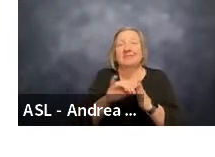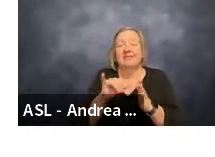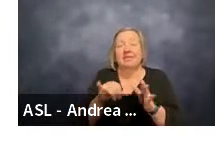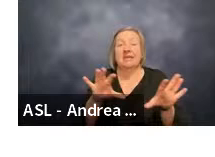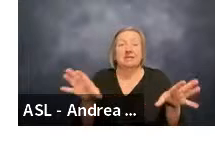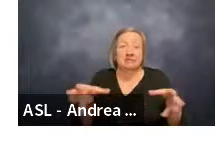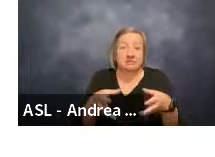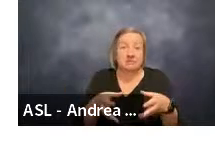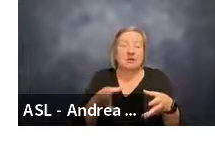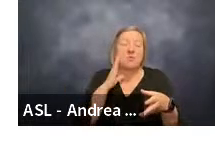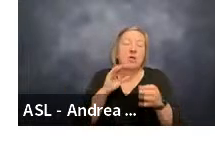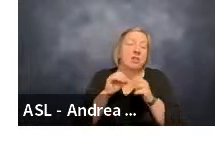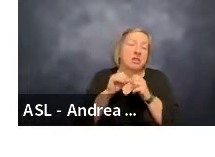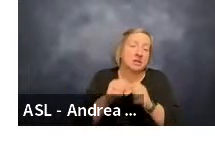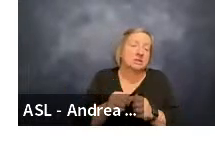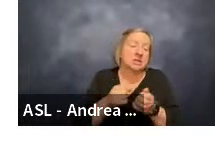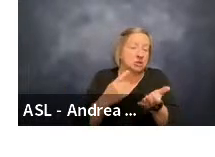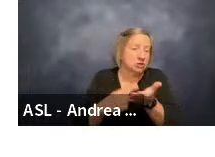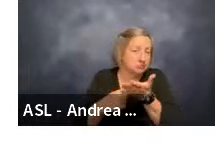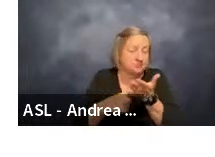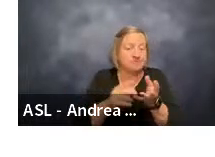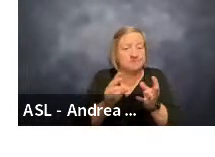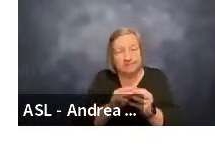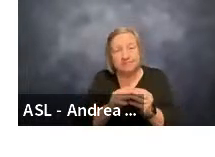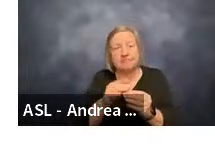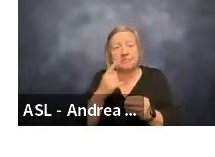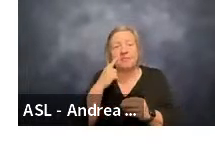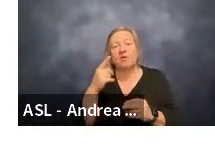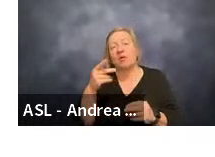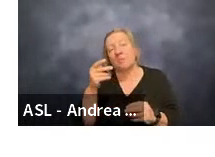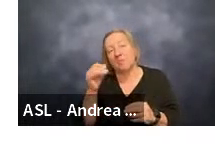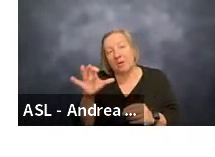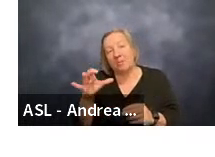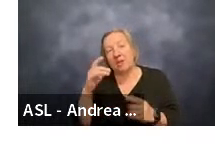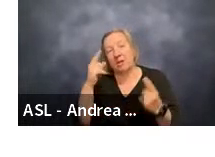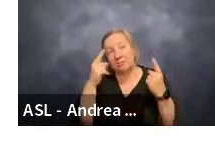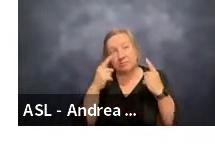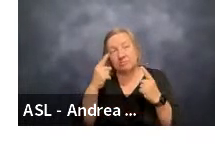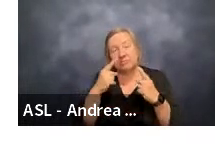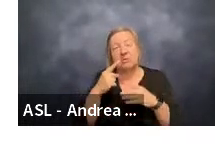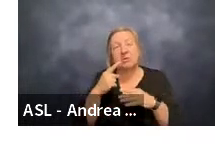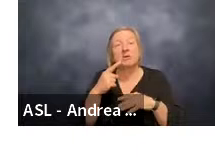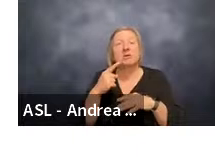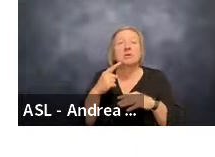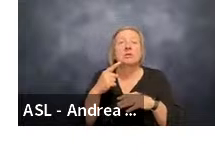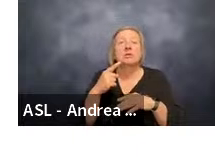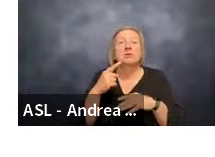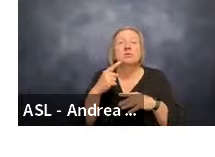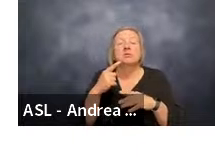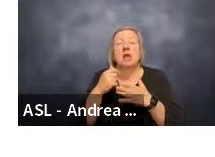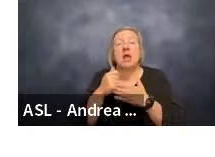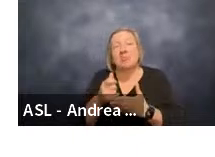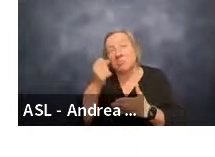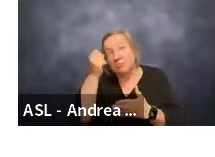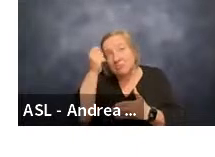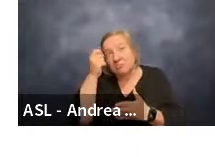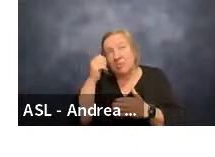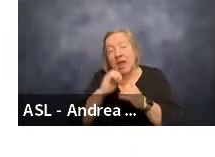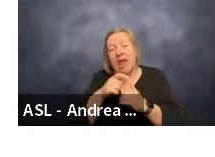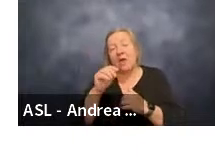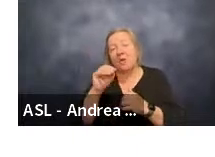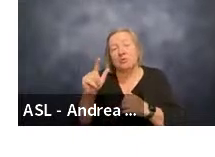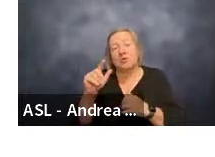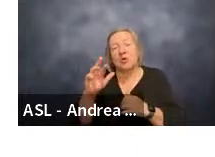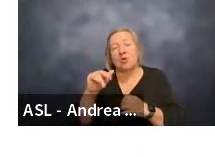body that will remain there both for public consideration around understanding how toll rates and policies